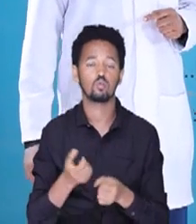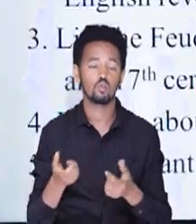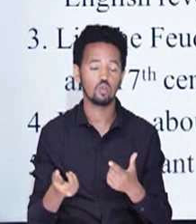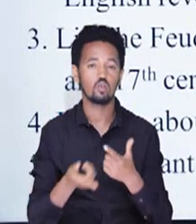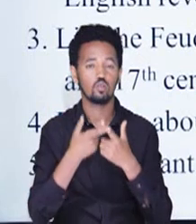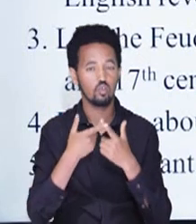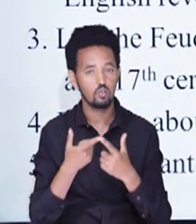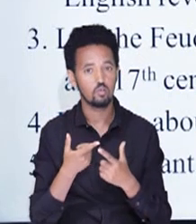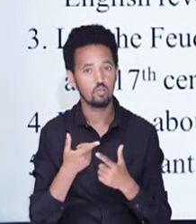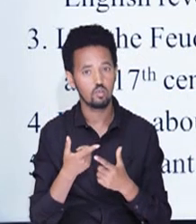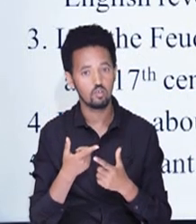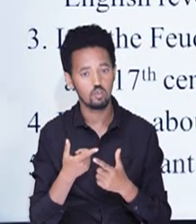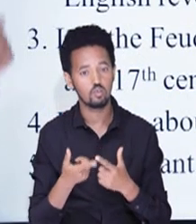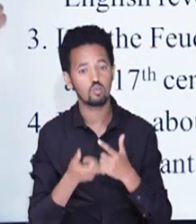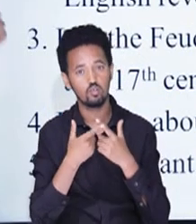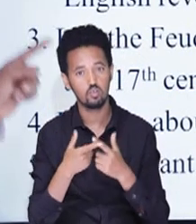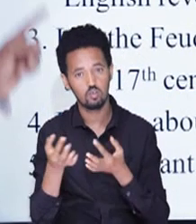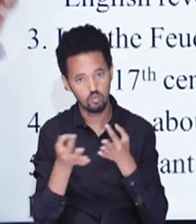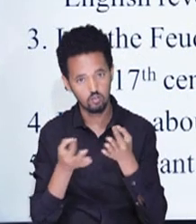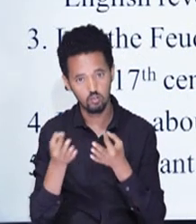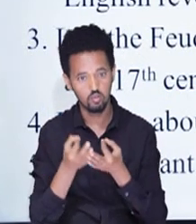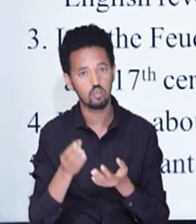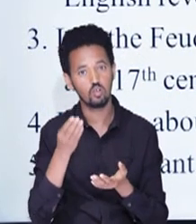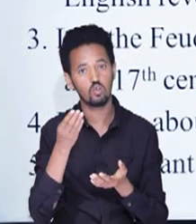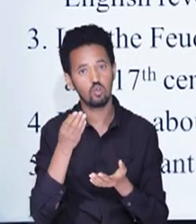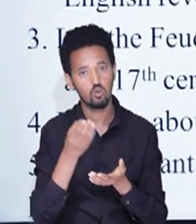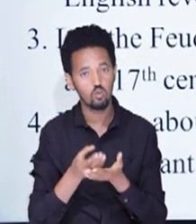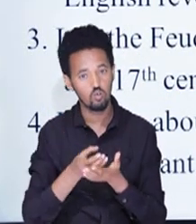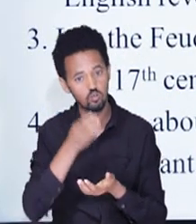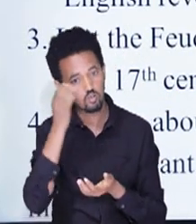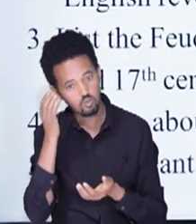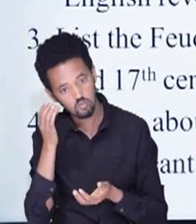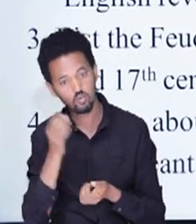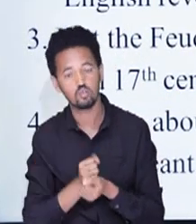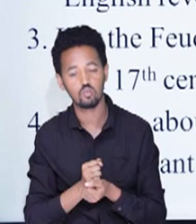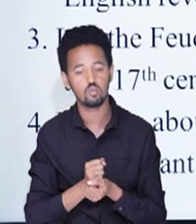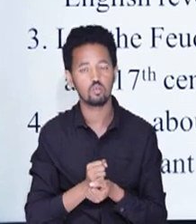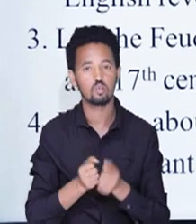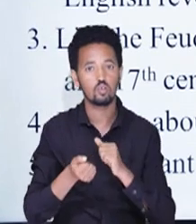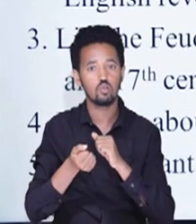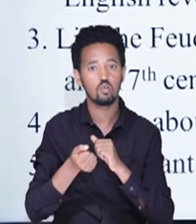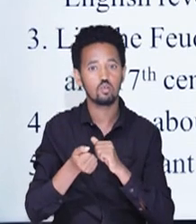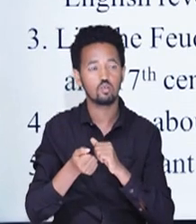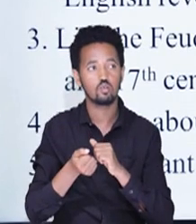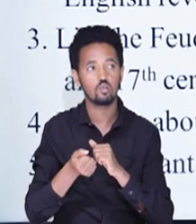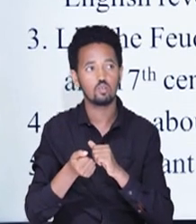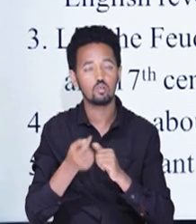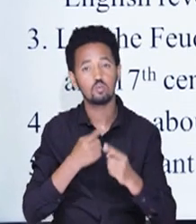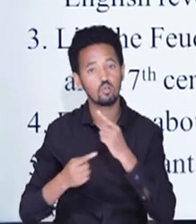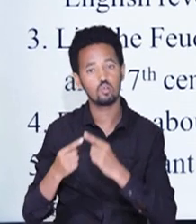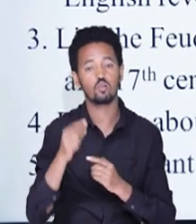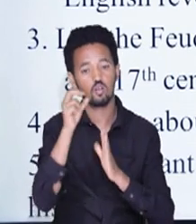of Enlightenment thinkers. Second, explain the cause, course, and consequence of